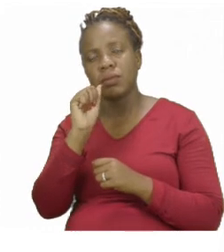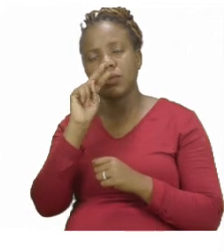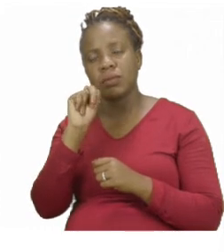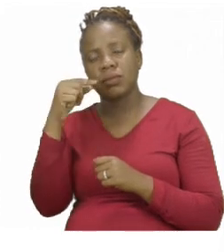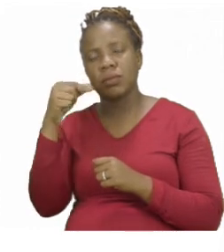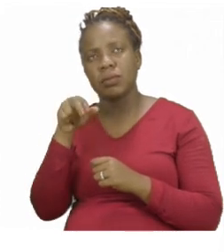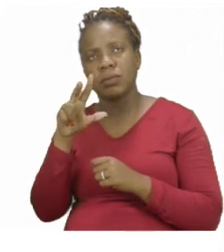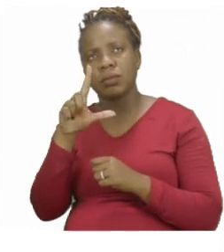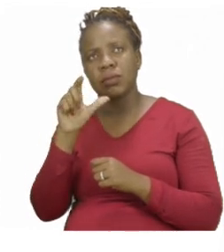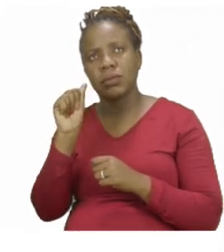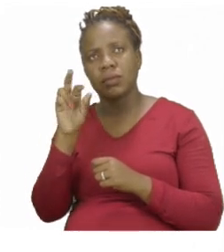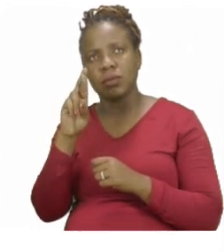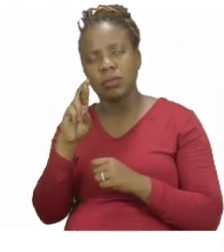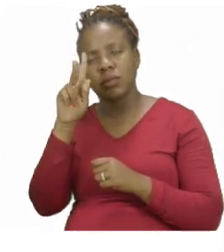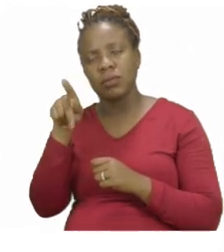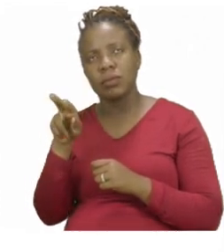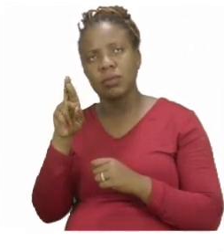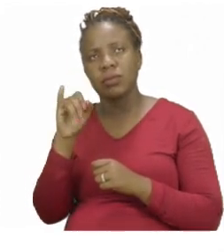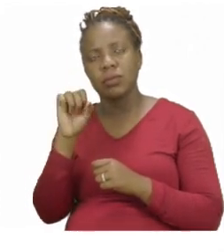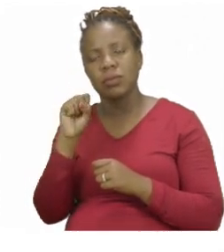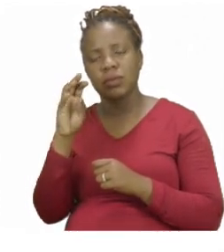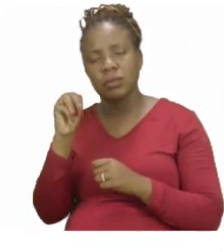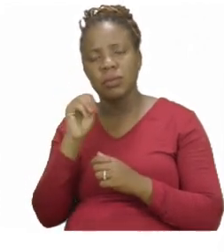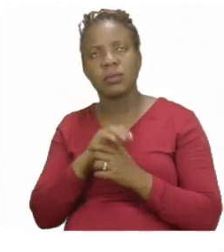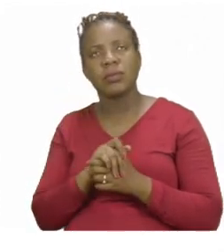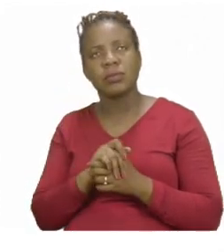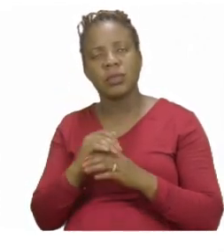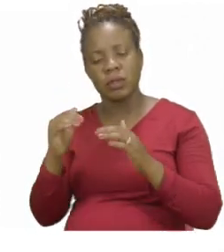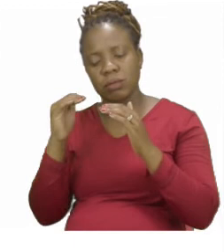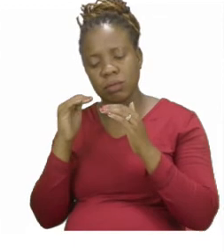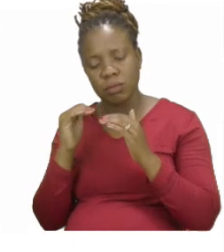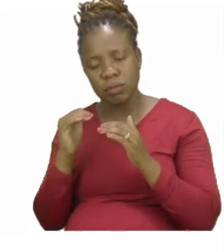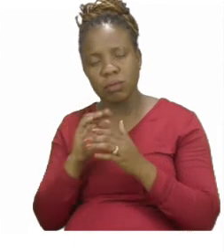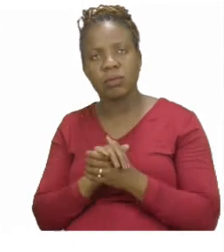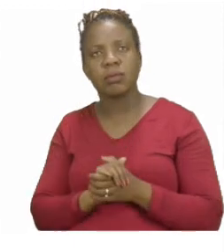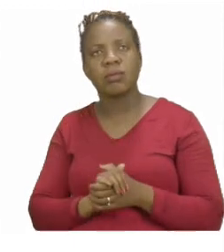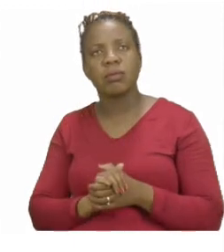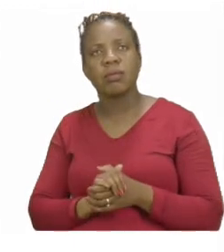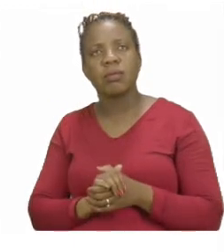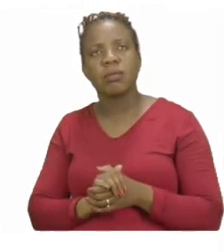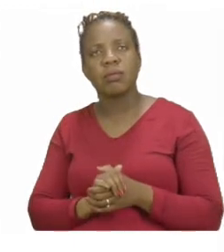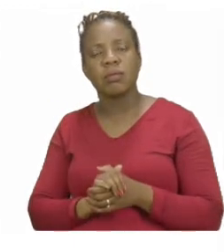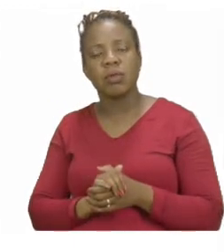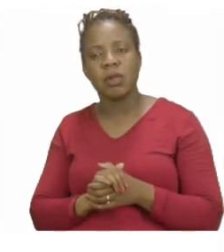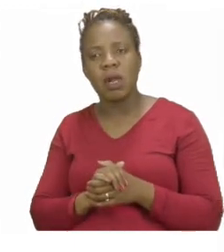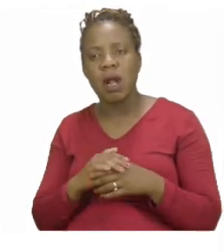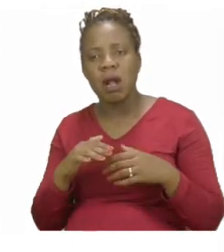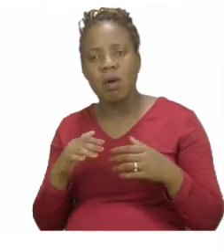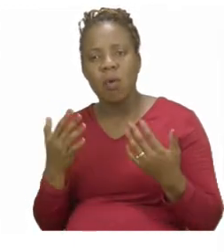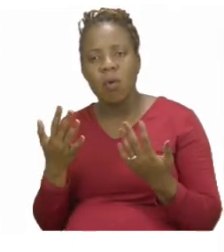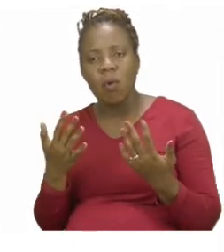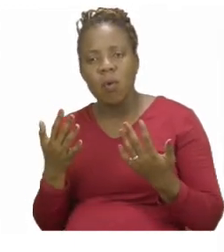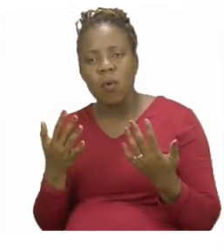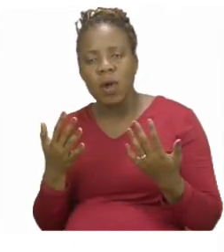water jug. Now remember, you have to now look at the words on top. Is it